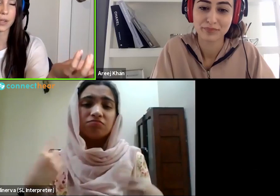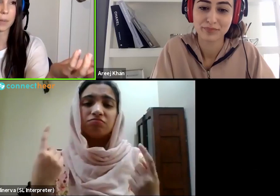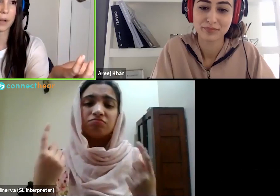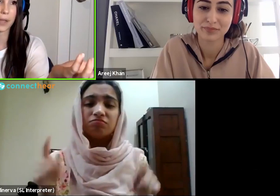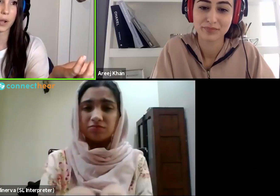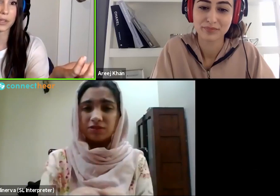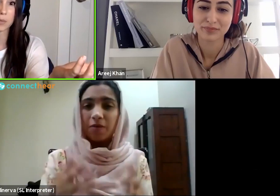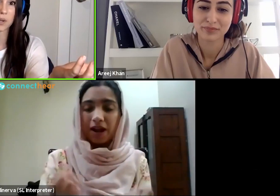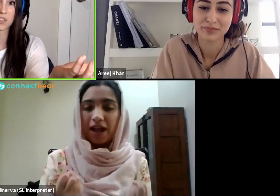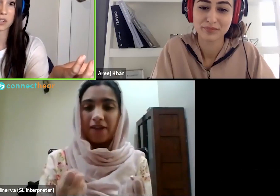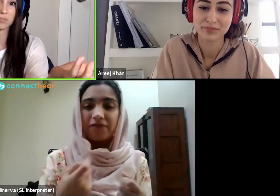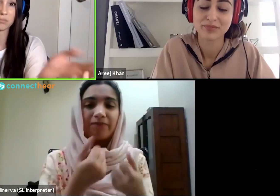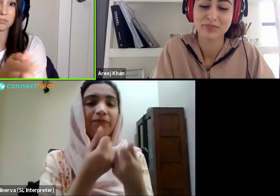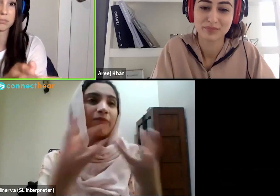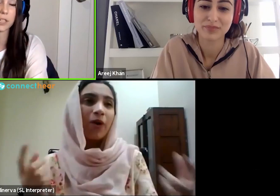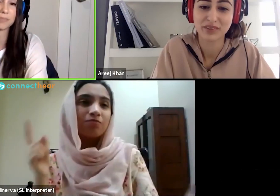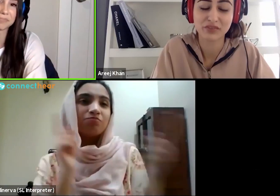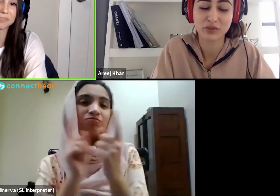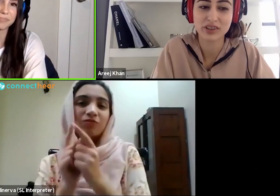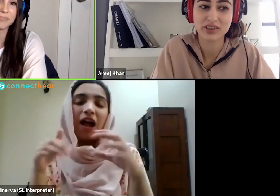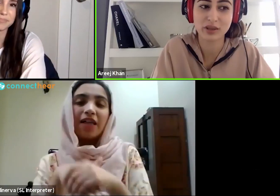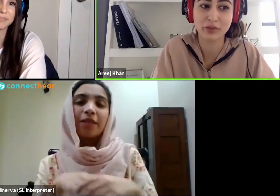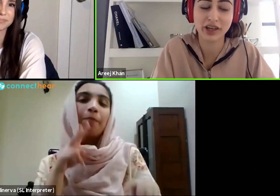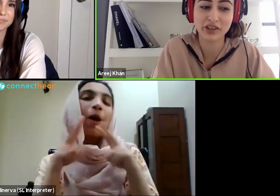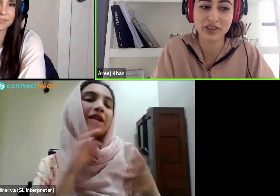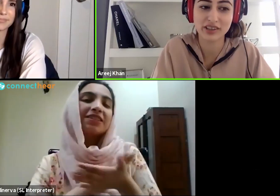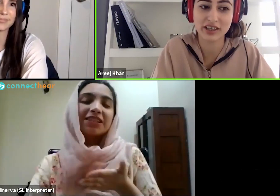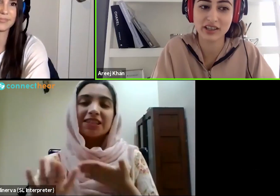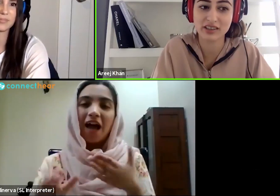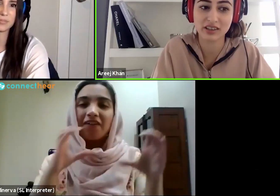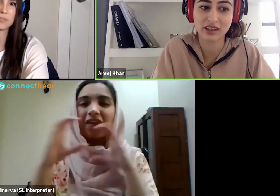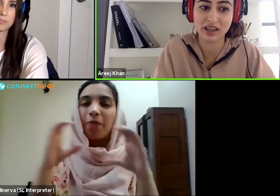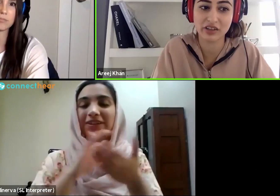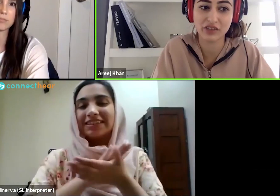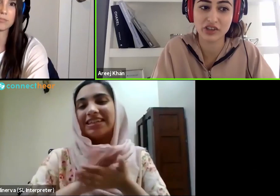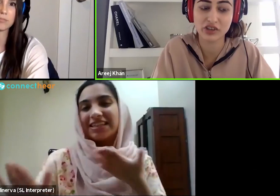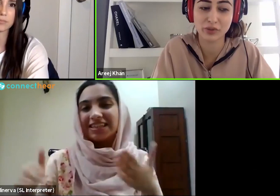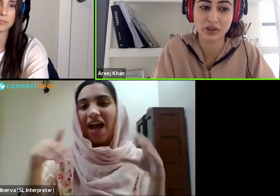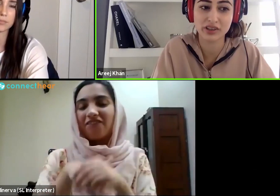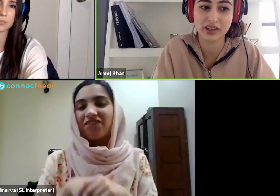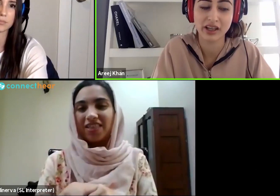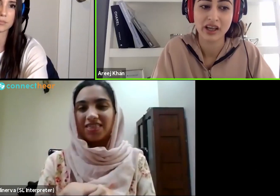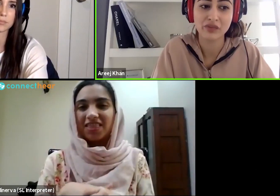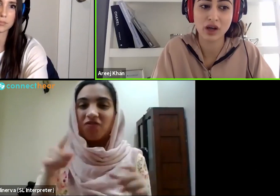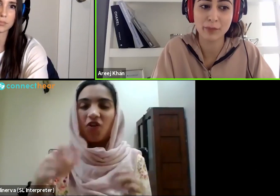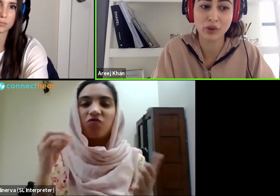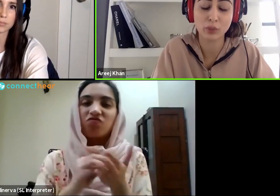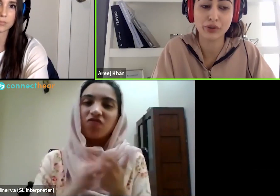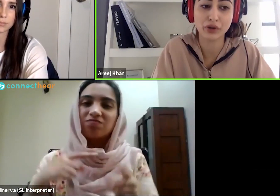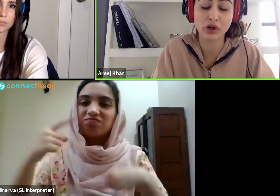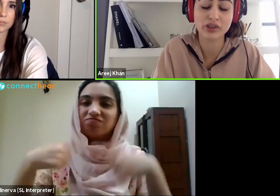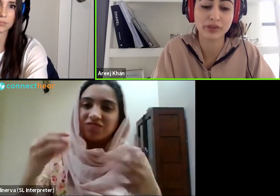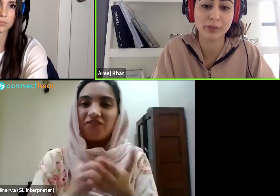relationship. It's all about that healthy communication. So of course, communication is key to any relationship, honestly. If you can't